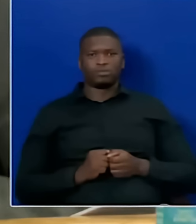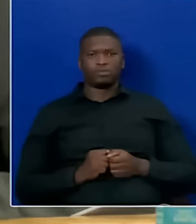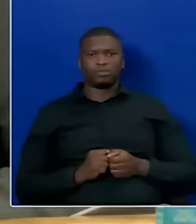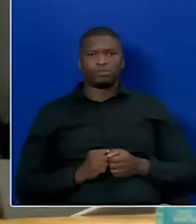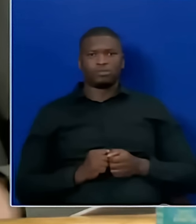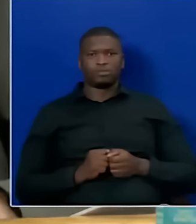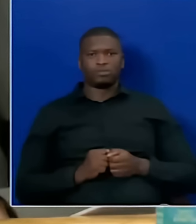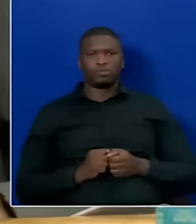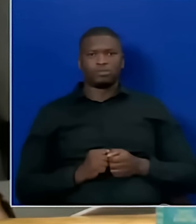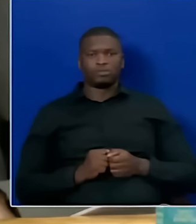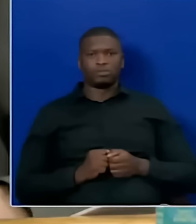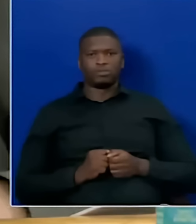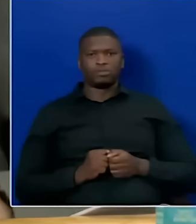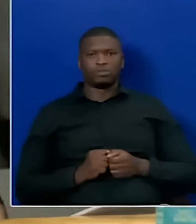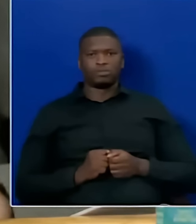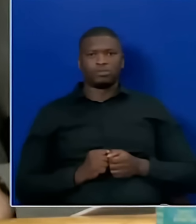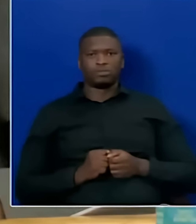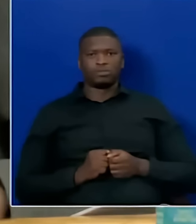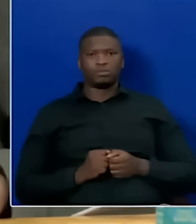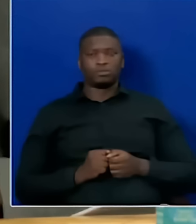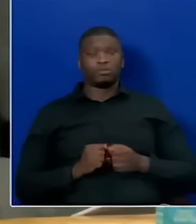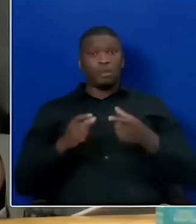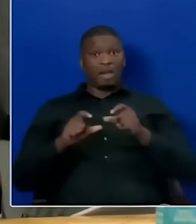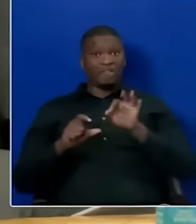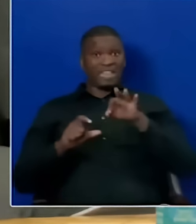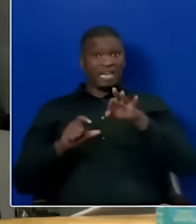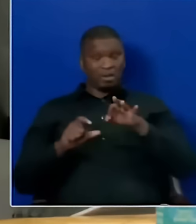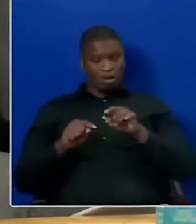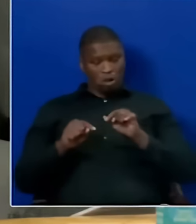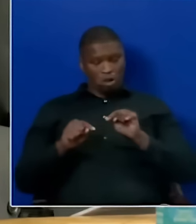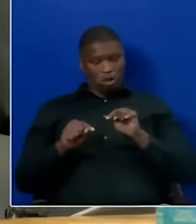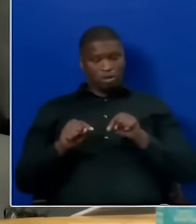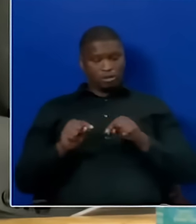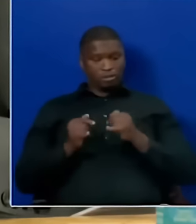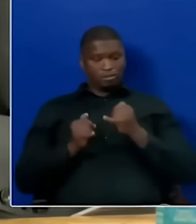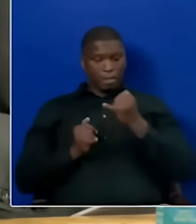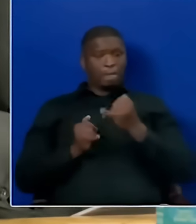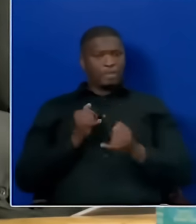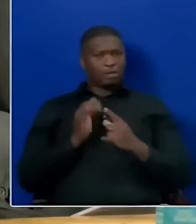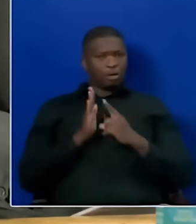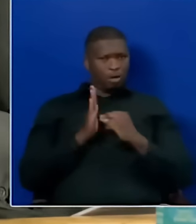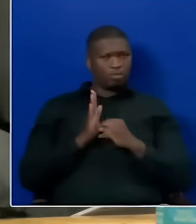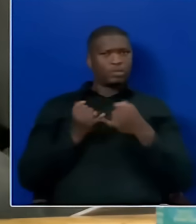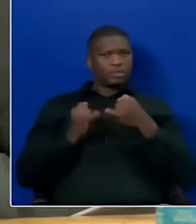if we go to 13, we see that the errors on the dates still remain.